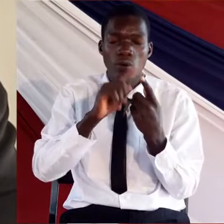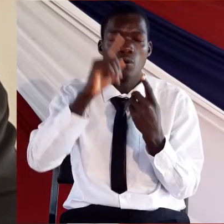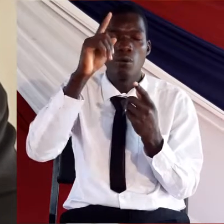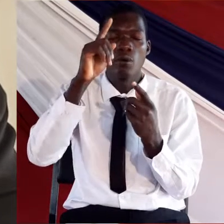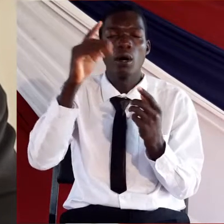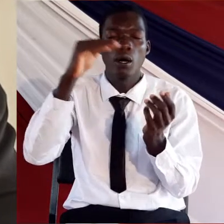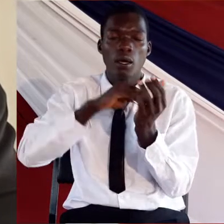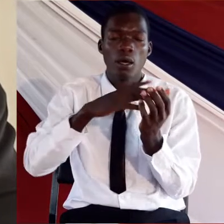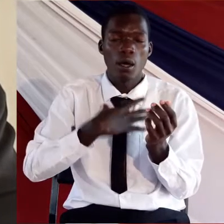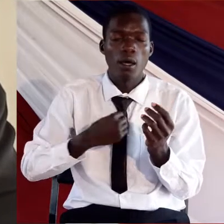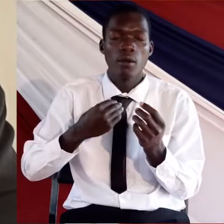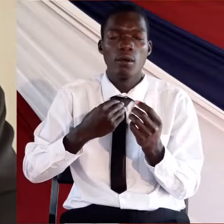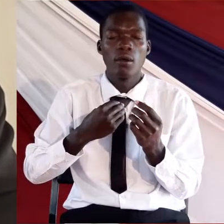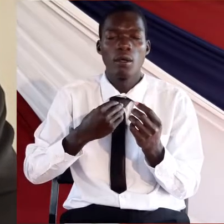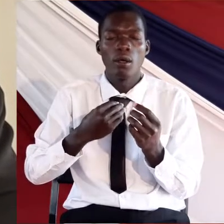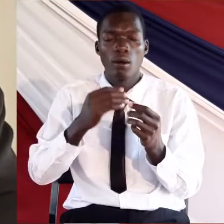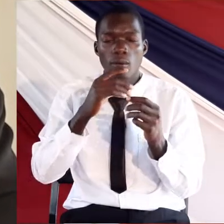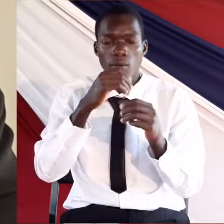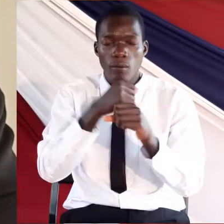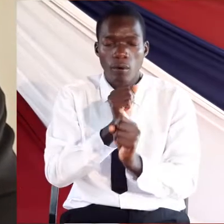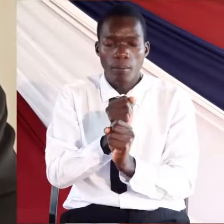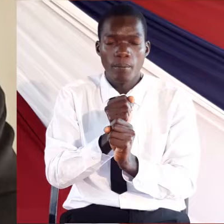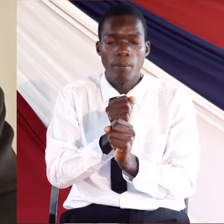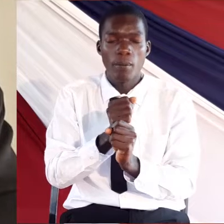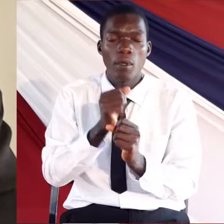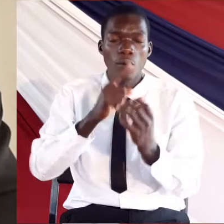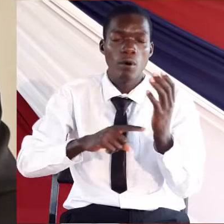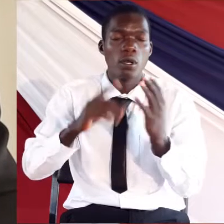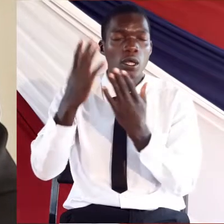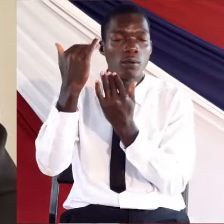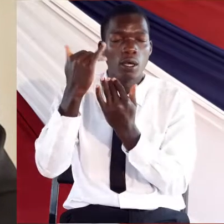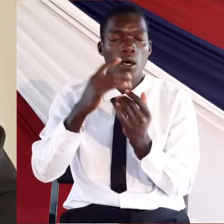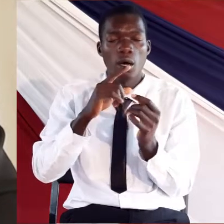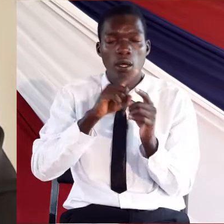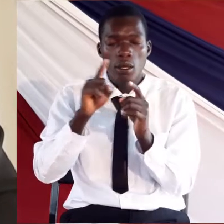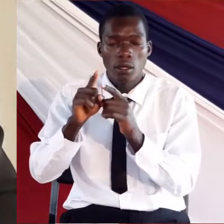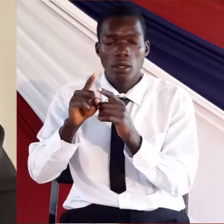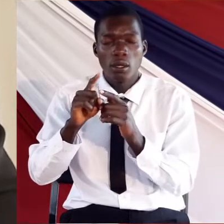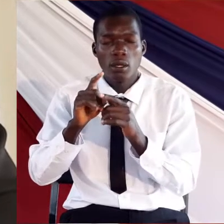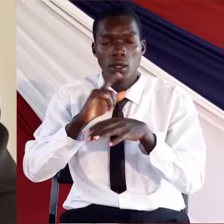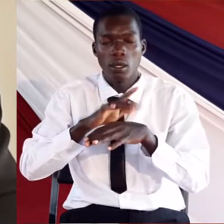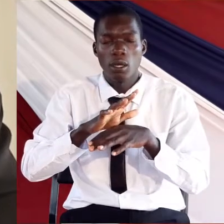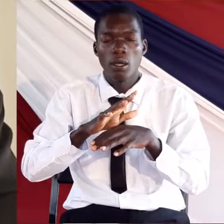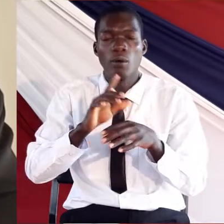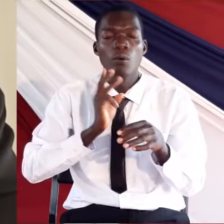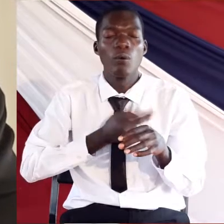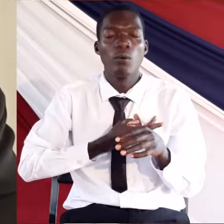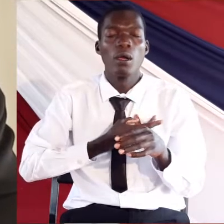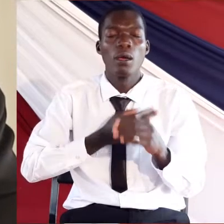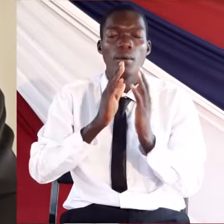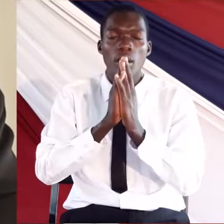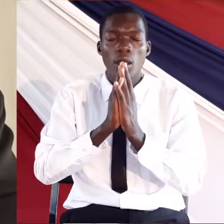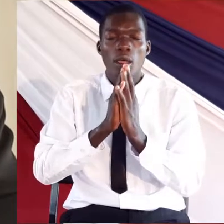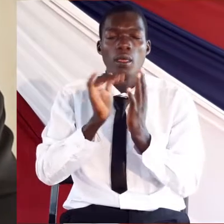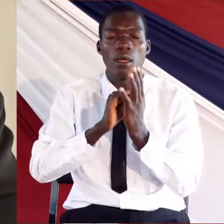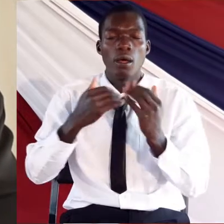they view and listen from whatever setting they may find themselves, we pray that you